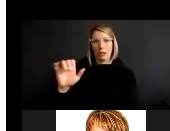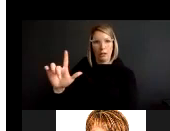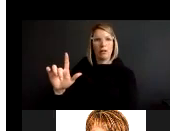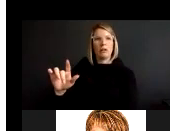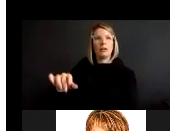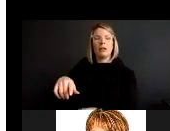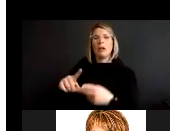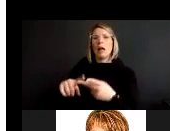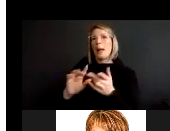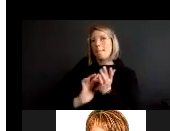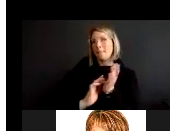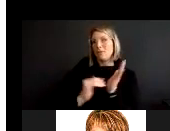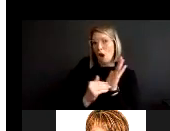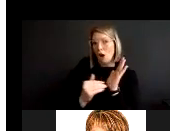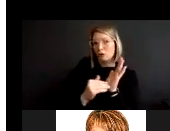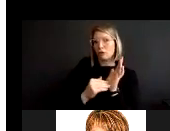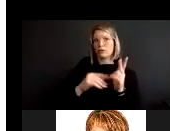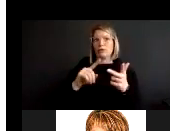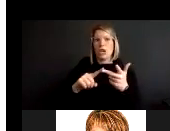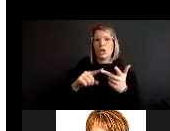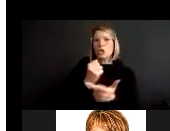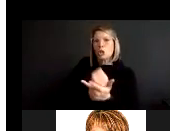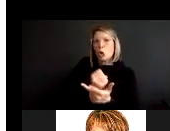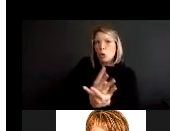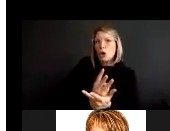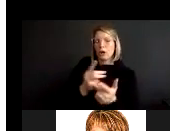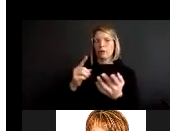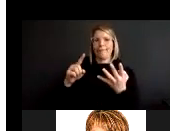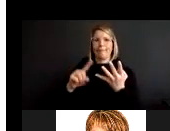a behavior management specialist, psychologist,